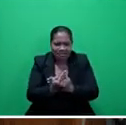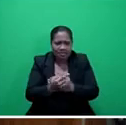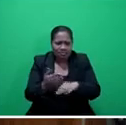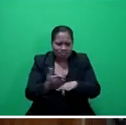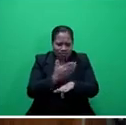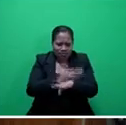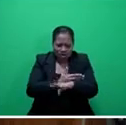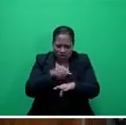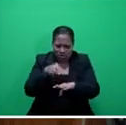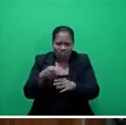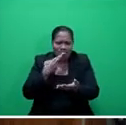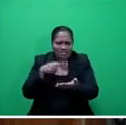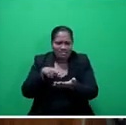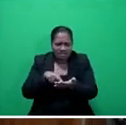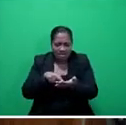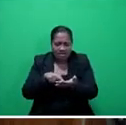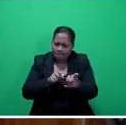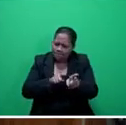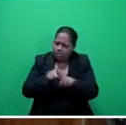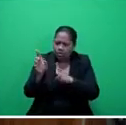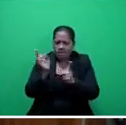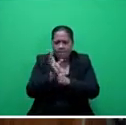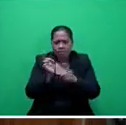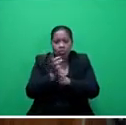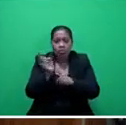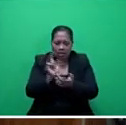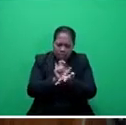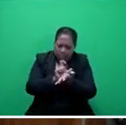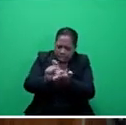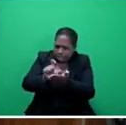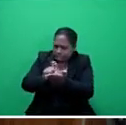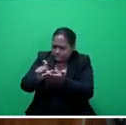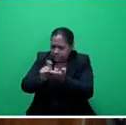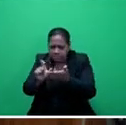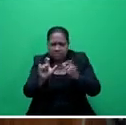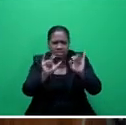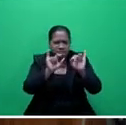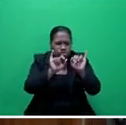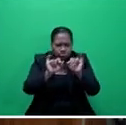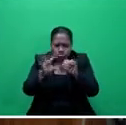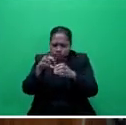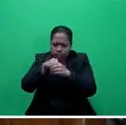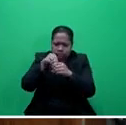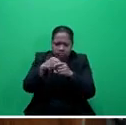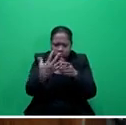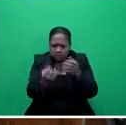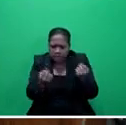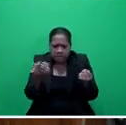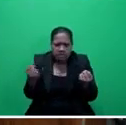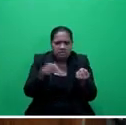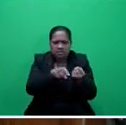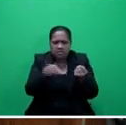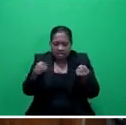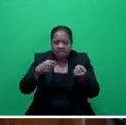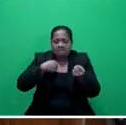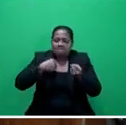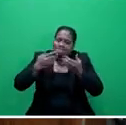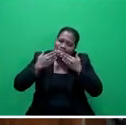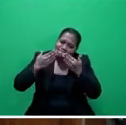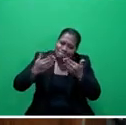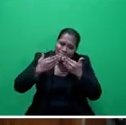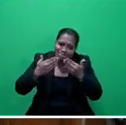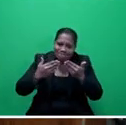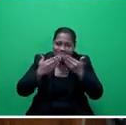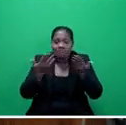consolidated report, and most importantly, for clarifying many of the issues involved, and my sincere appreciation extends to the previous